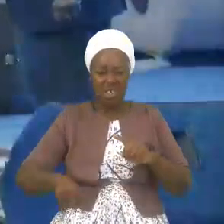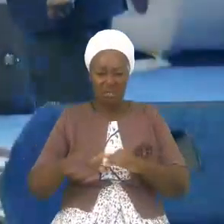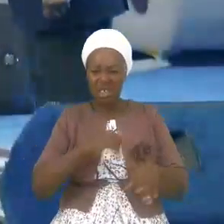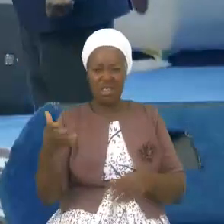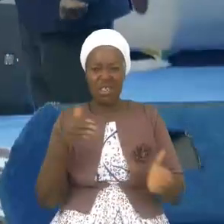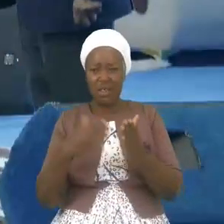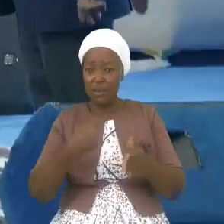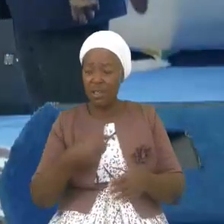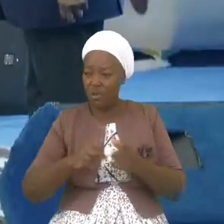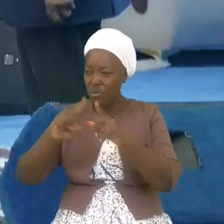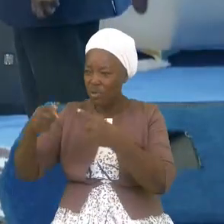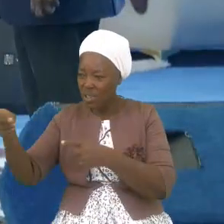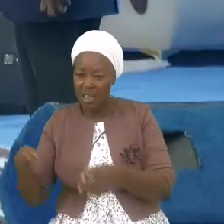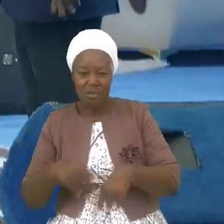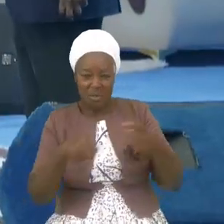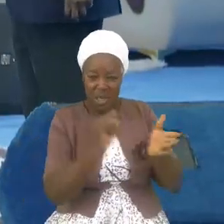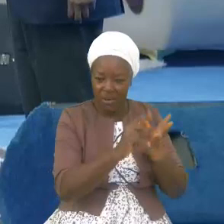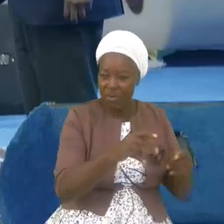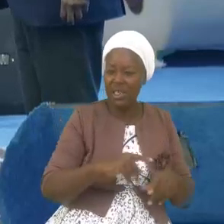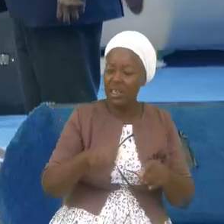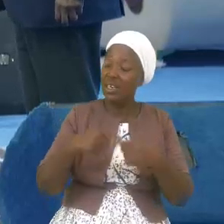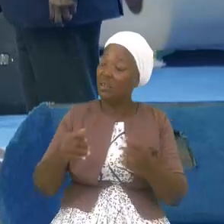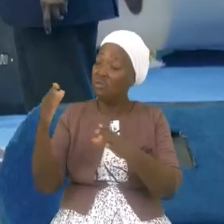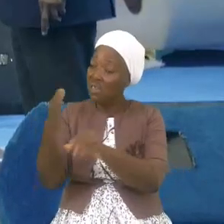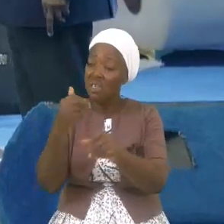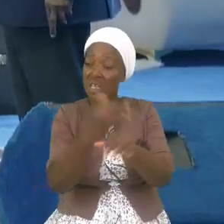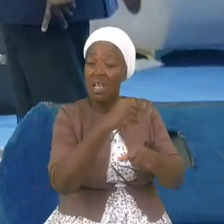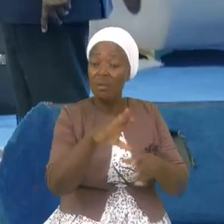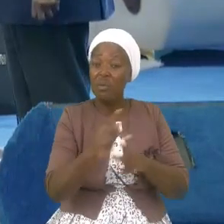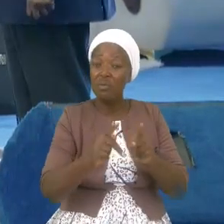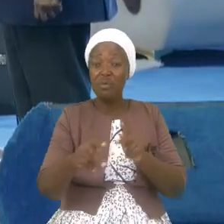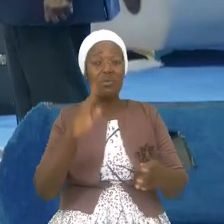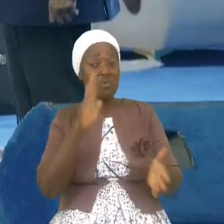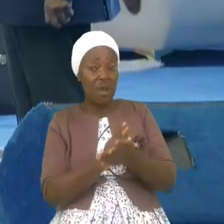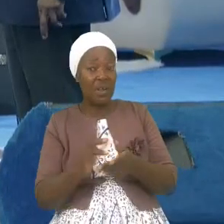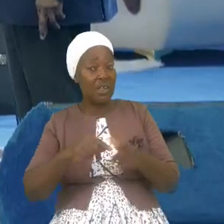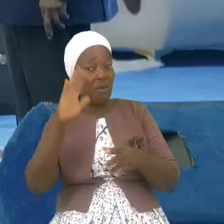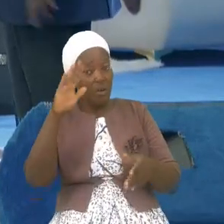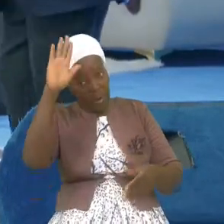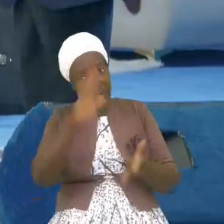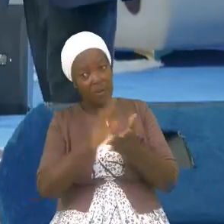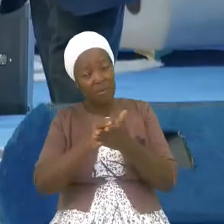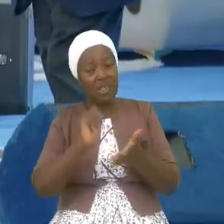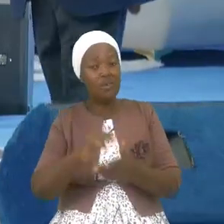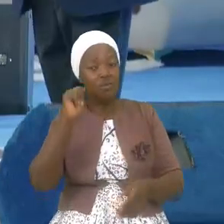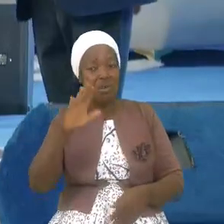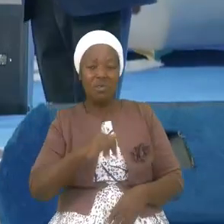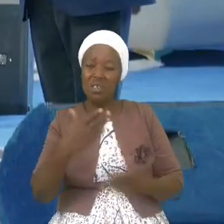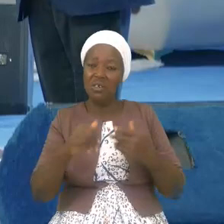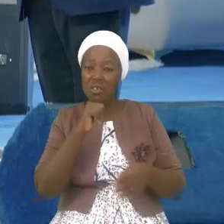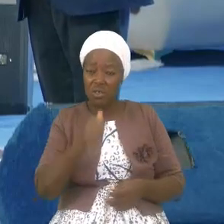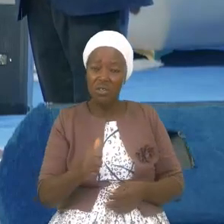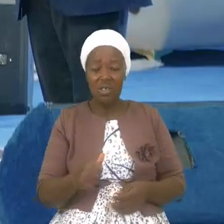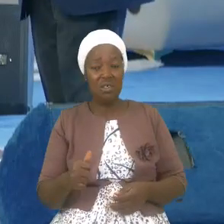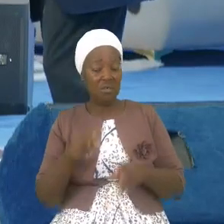the husband of that woman, he will not show you only pepper, he will show you death. Be not